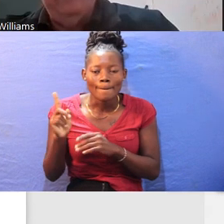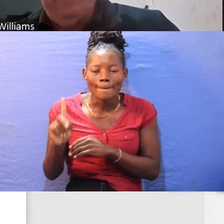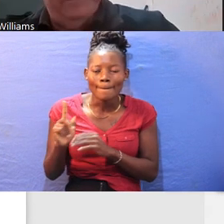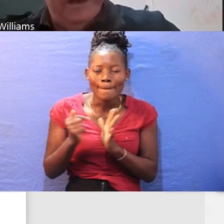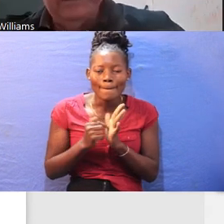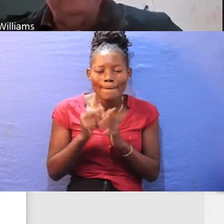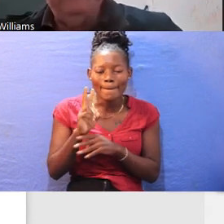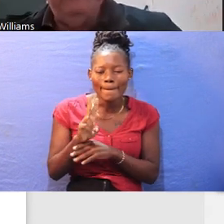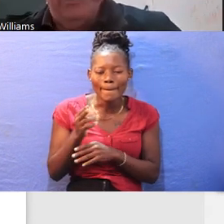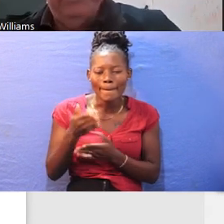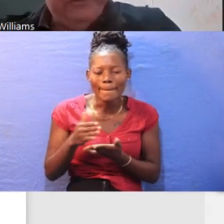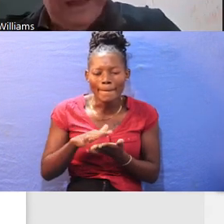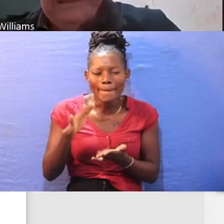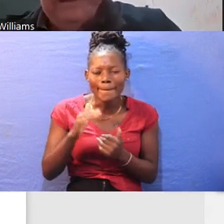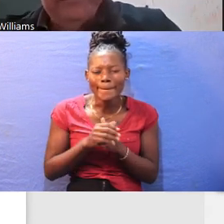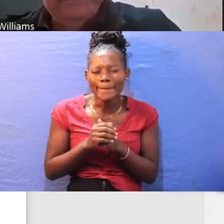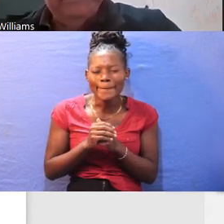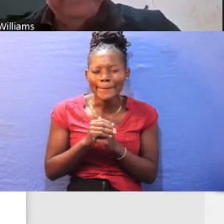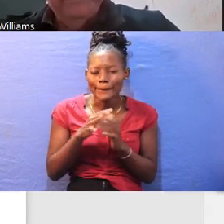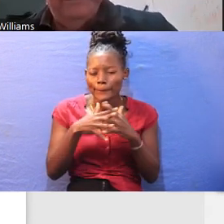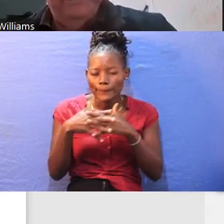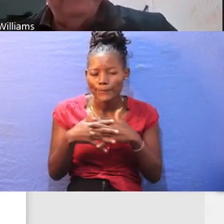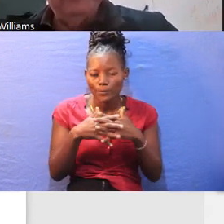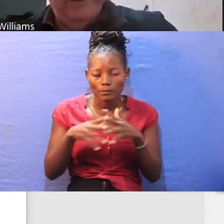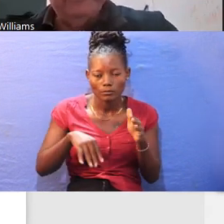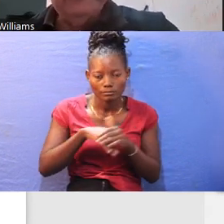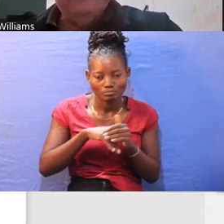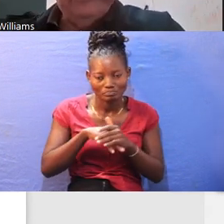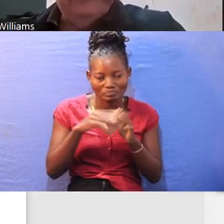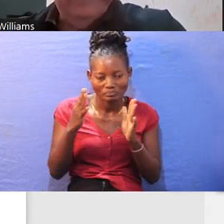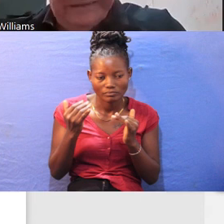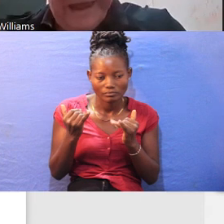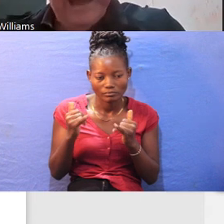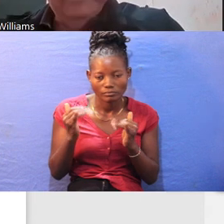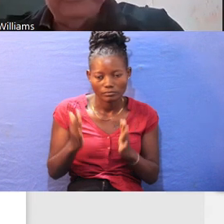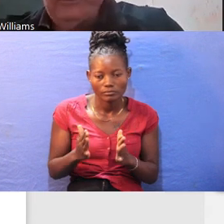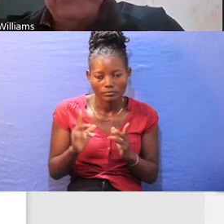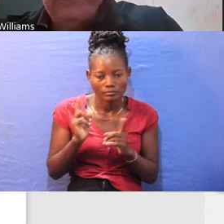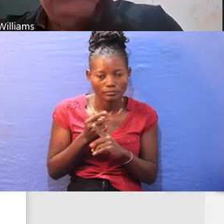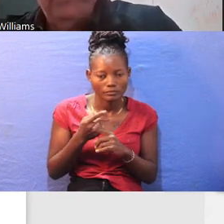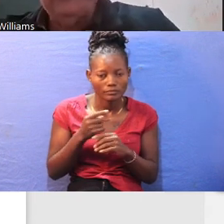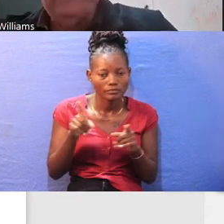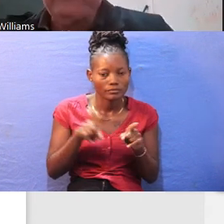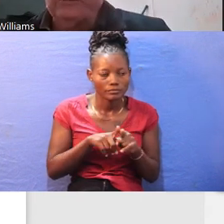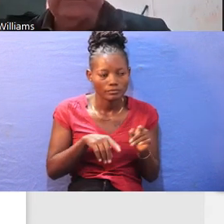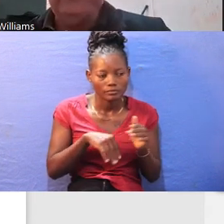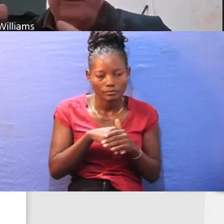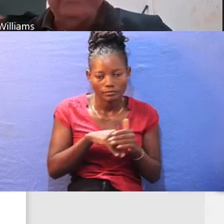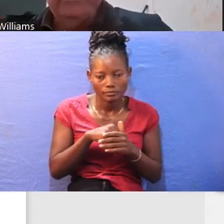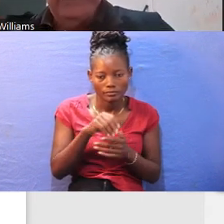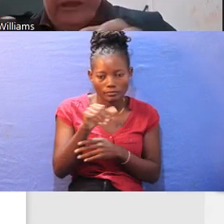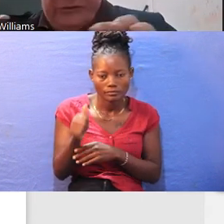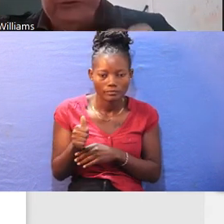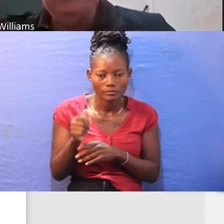mean, American football is slightly different. Soccer's got its data that's good for that sport. So you have to look at